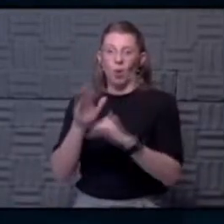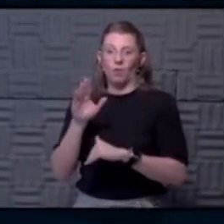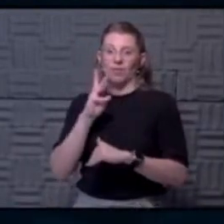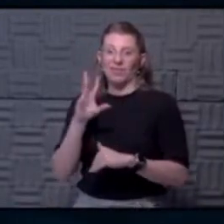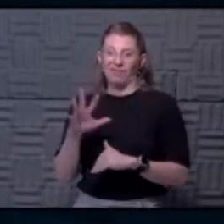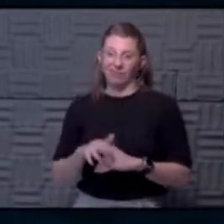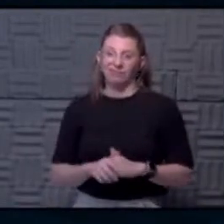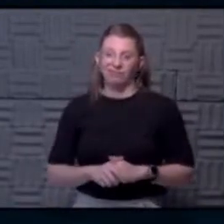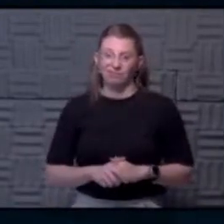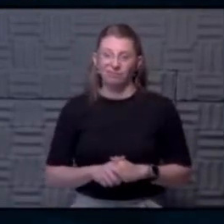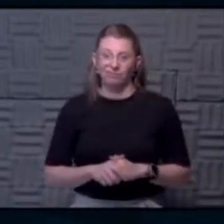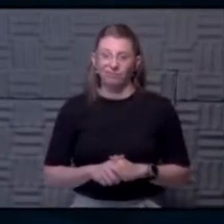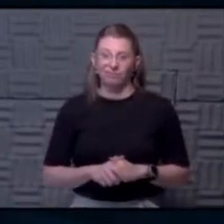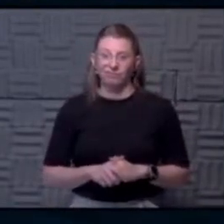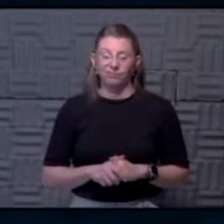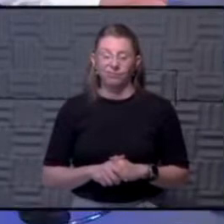group.